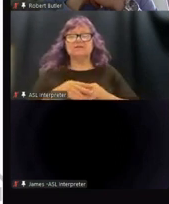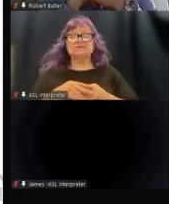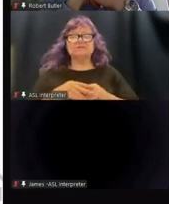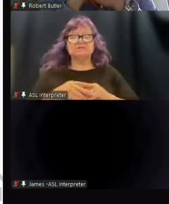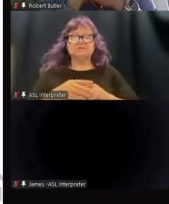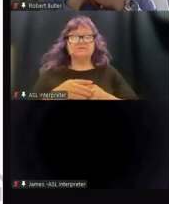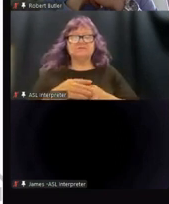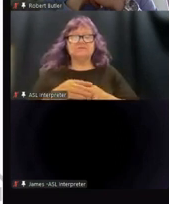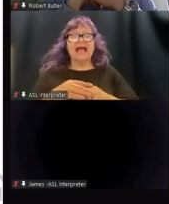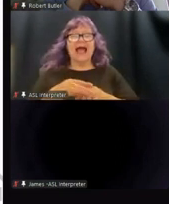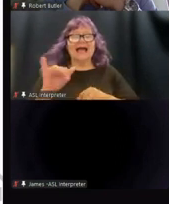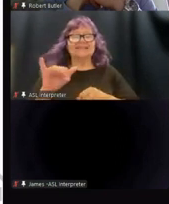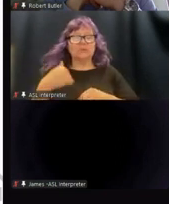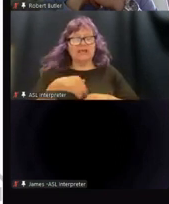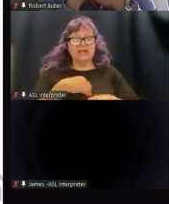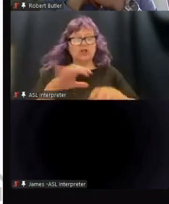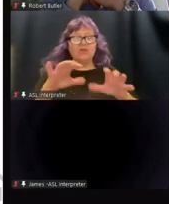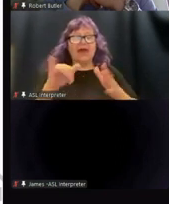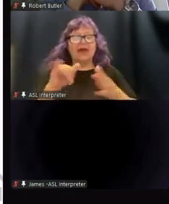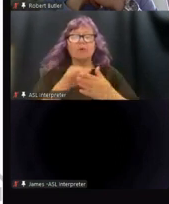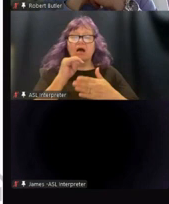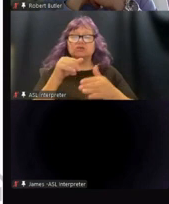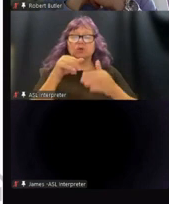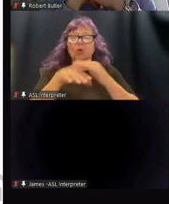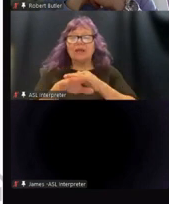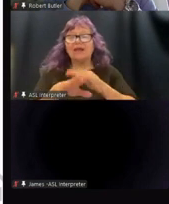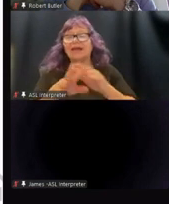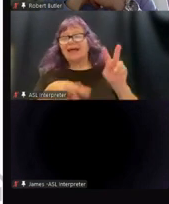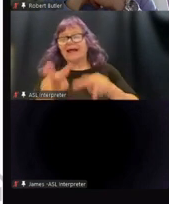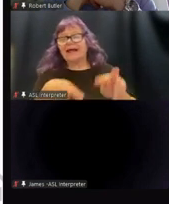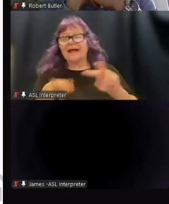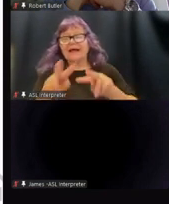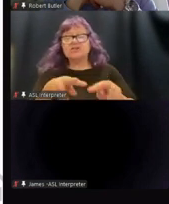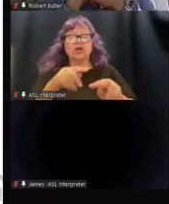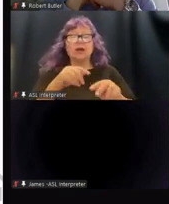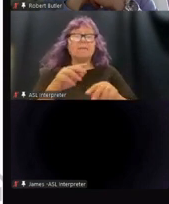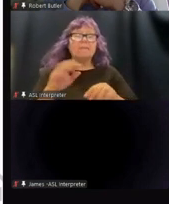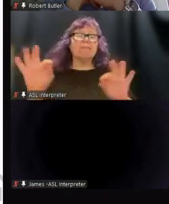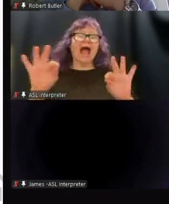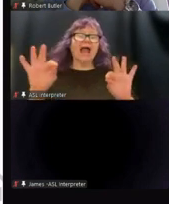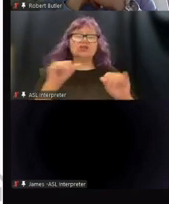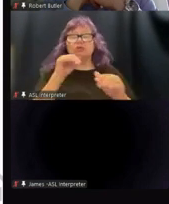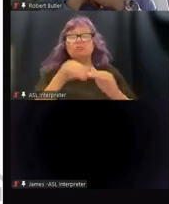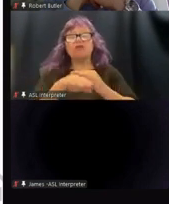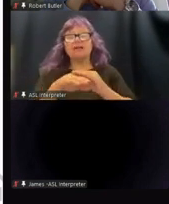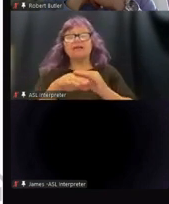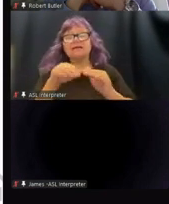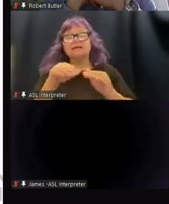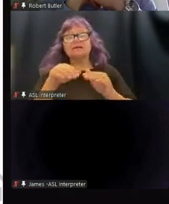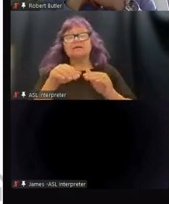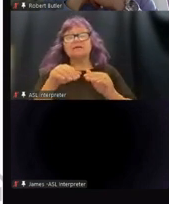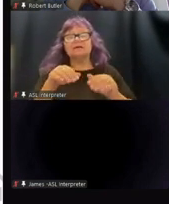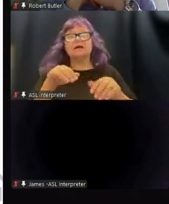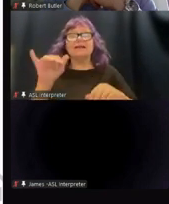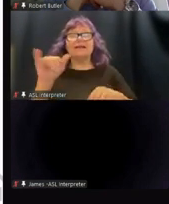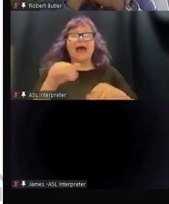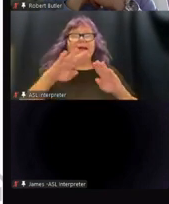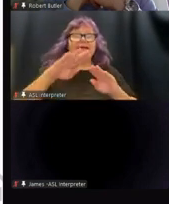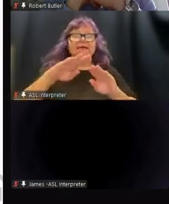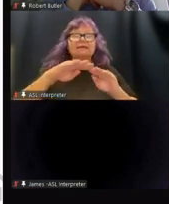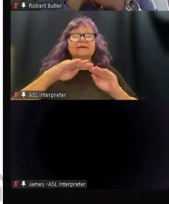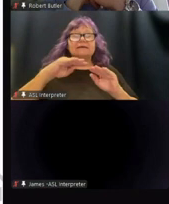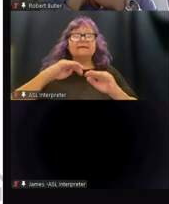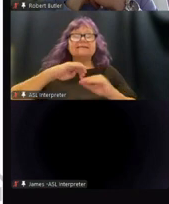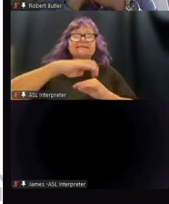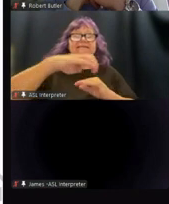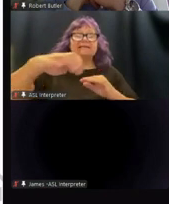As we do that, we're also going to be going in and addressing any minor to moderate accessibility issues like broken sidewalks or inaccessible